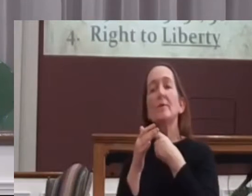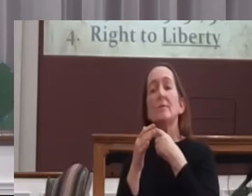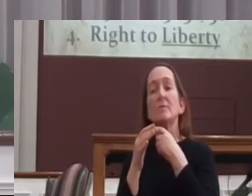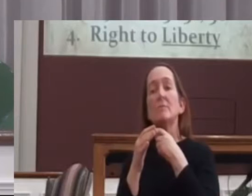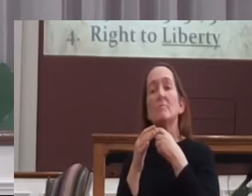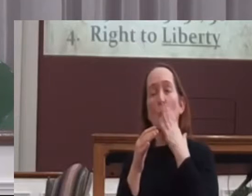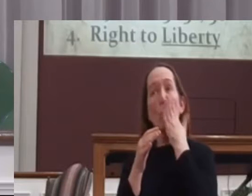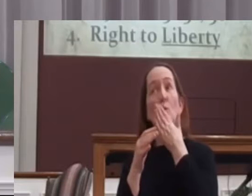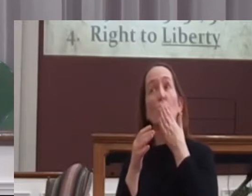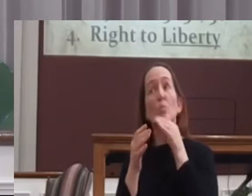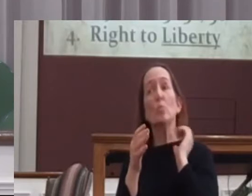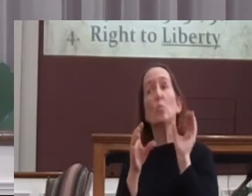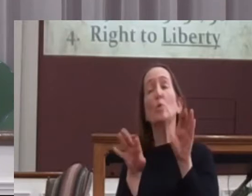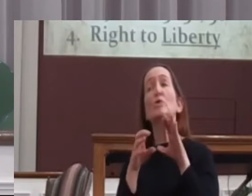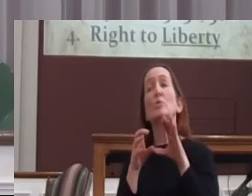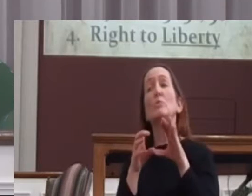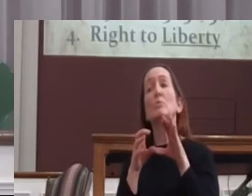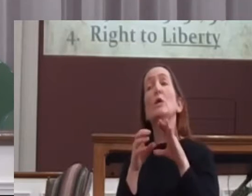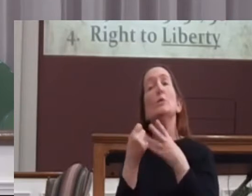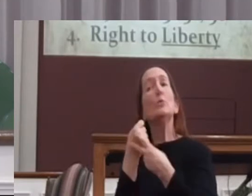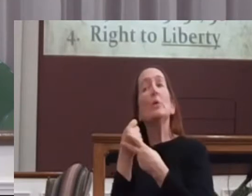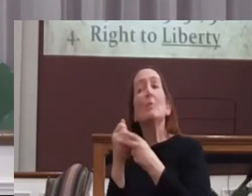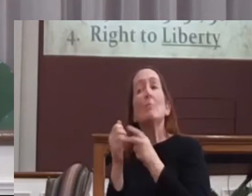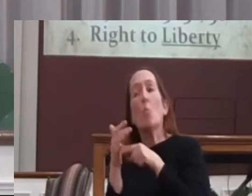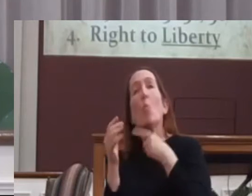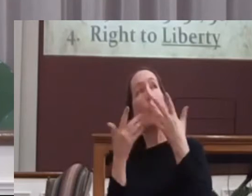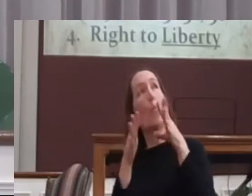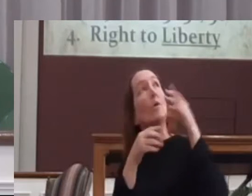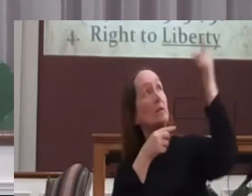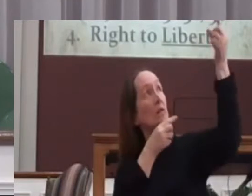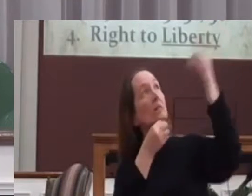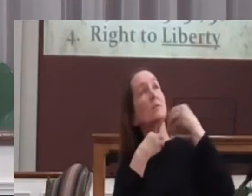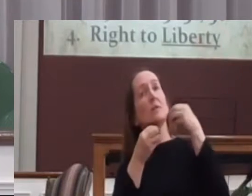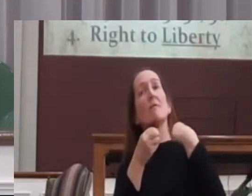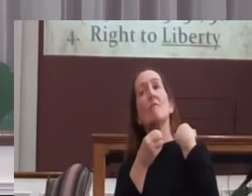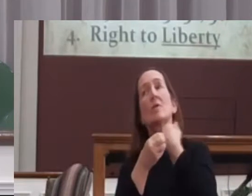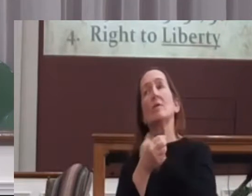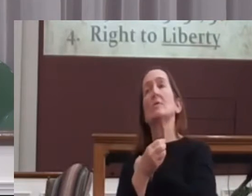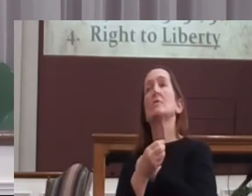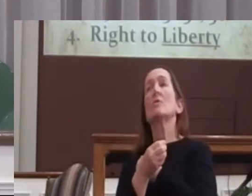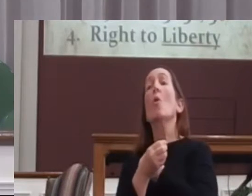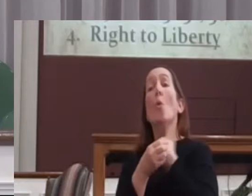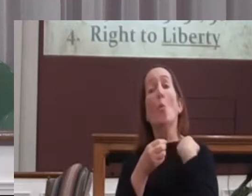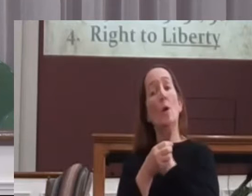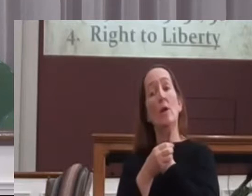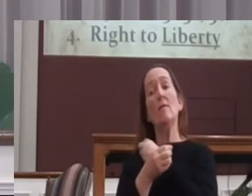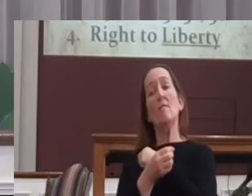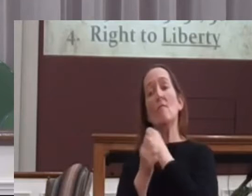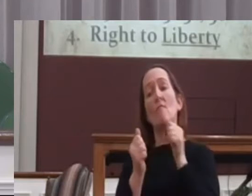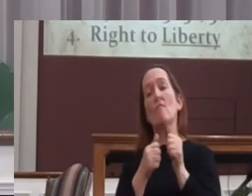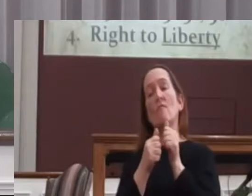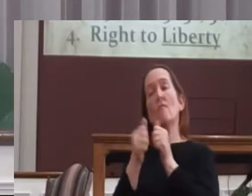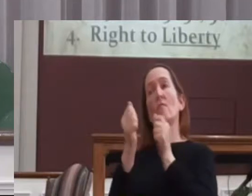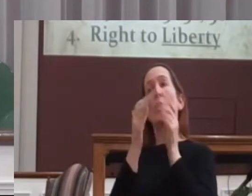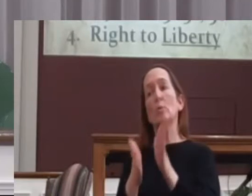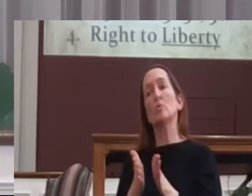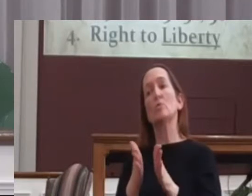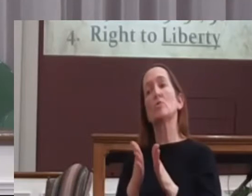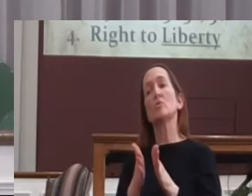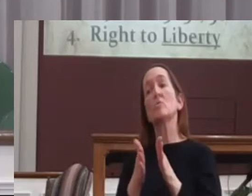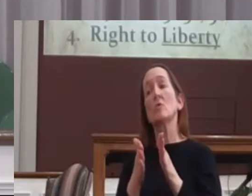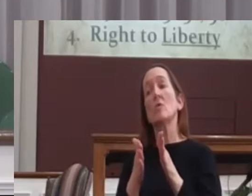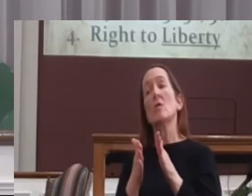are we willing to do to hold on to what we have been given? That's the question that we have to ask.